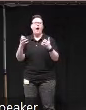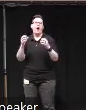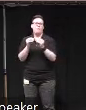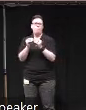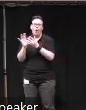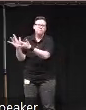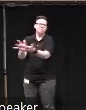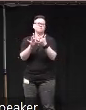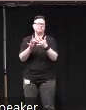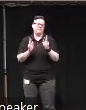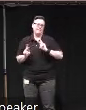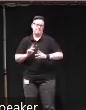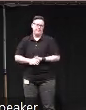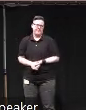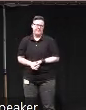people.